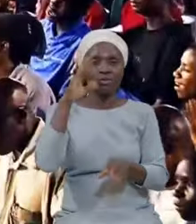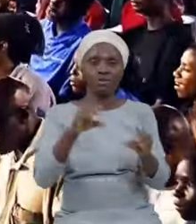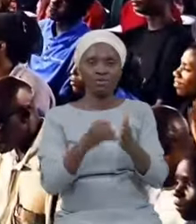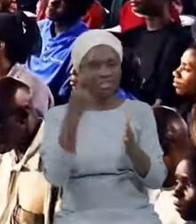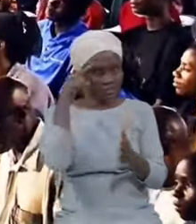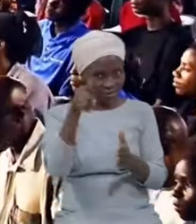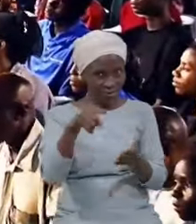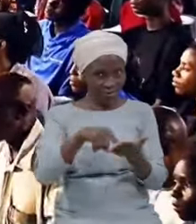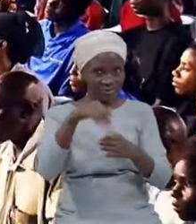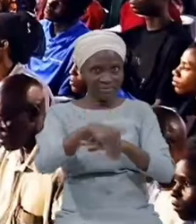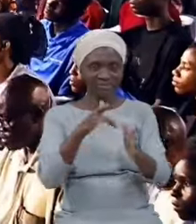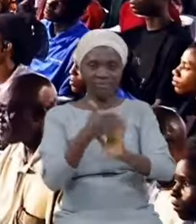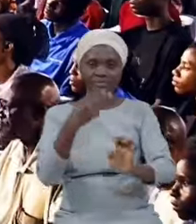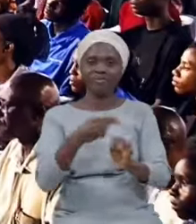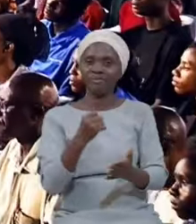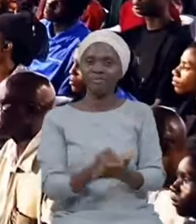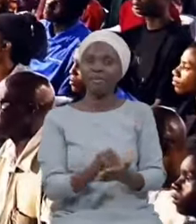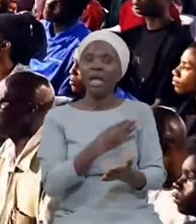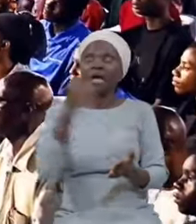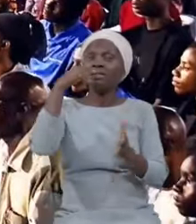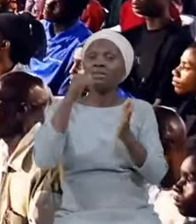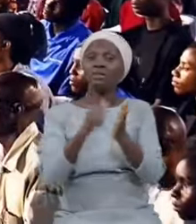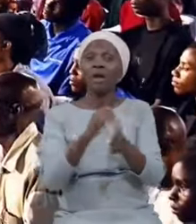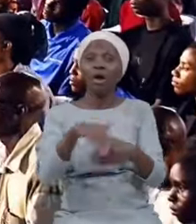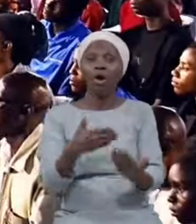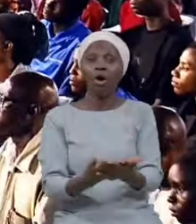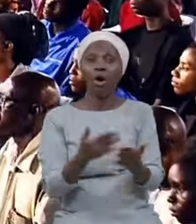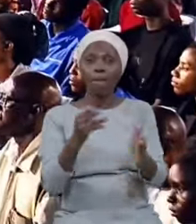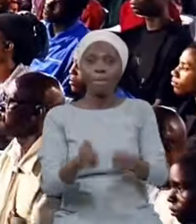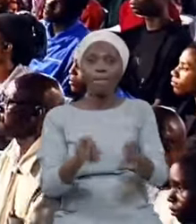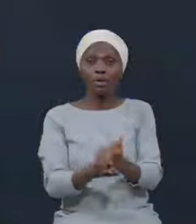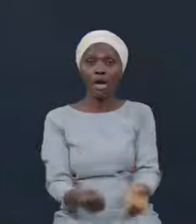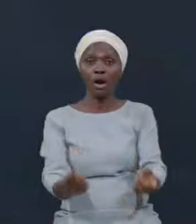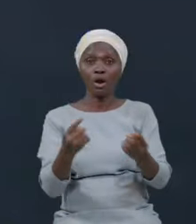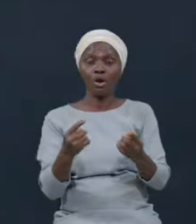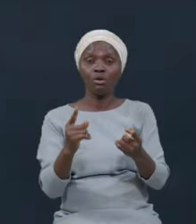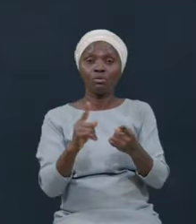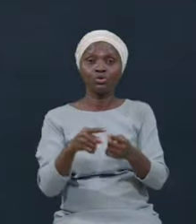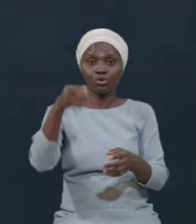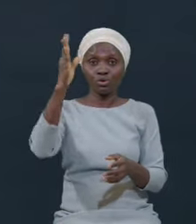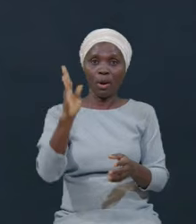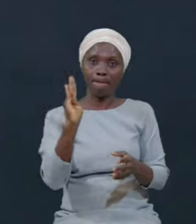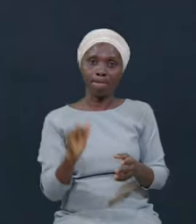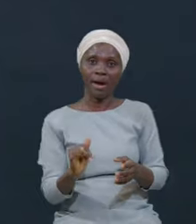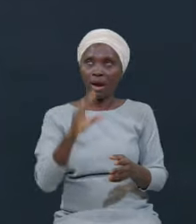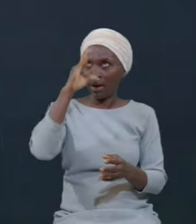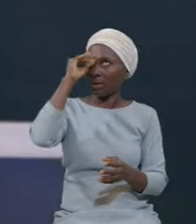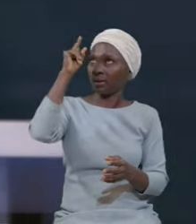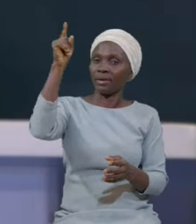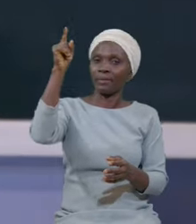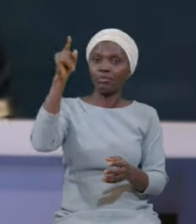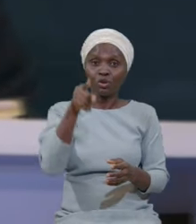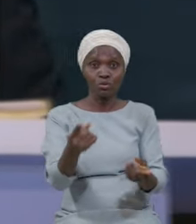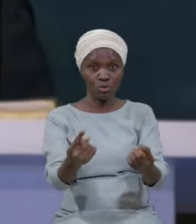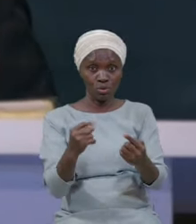it says, all that come to God by him. You come to God and you